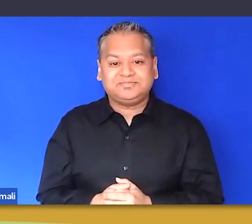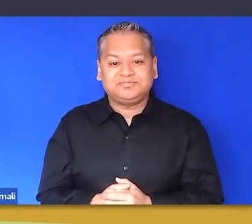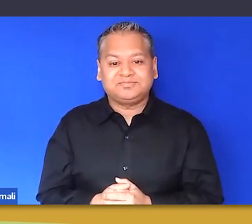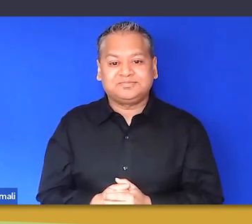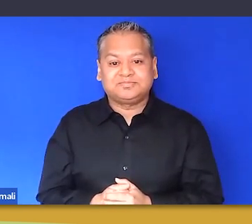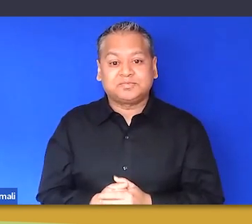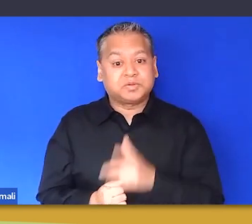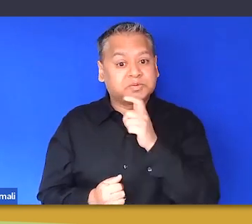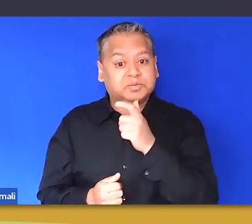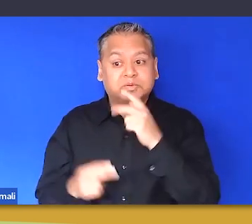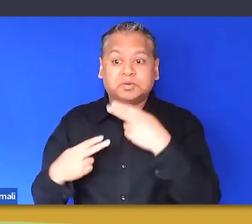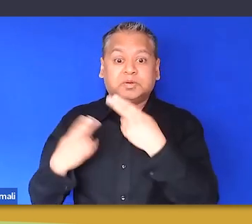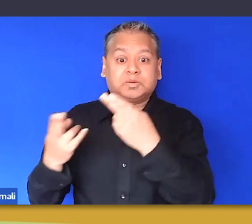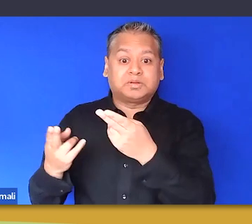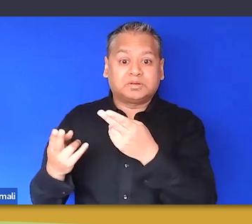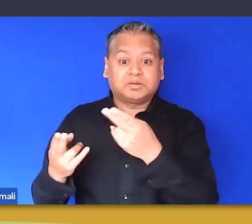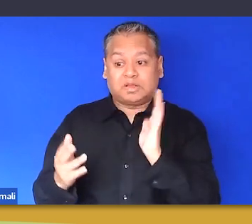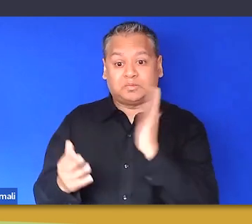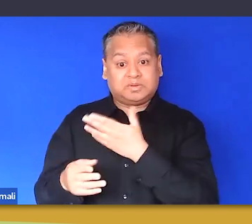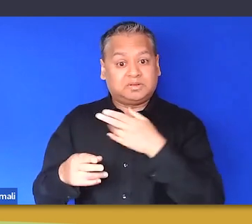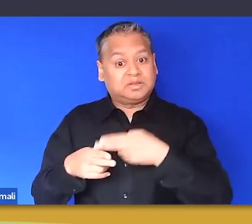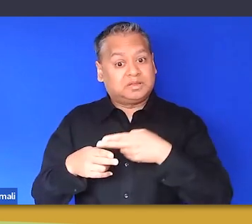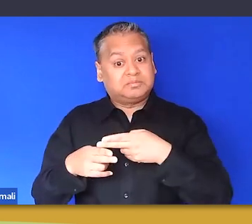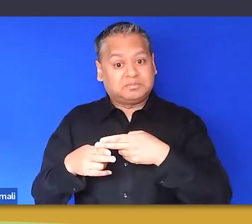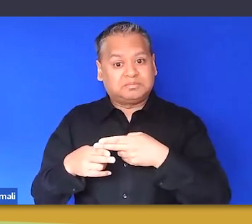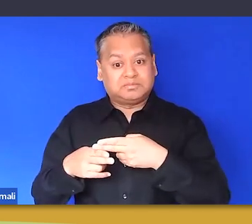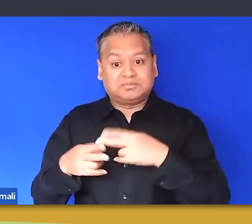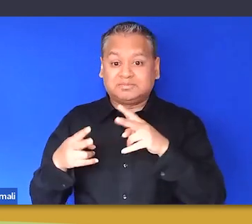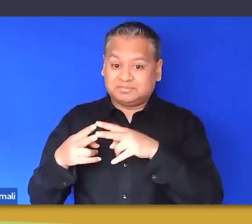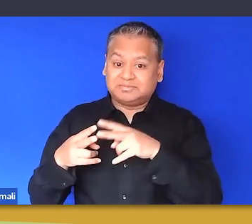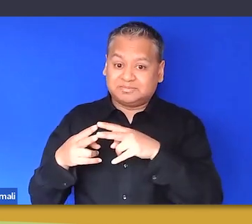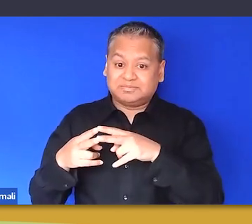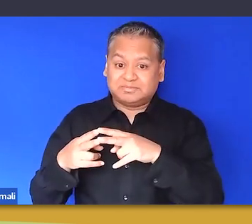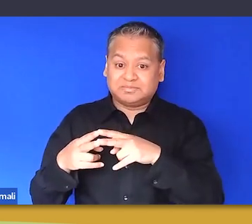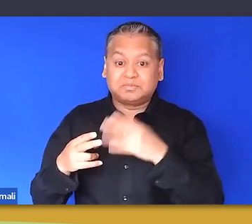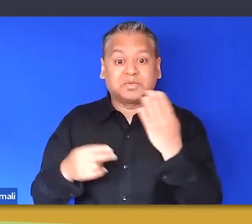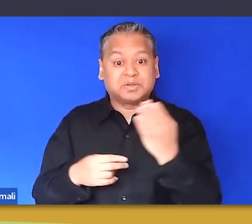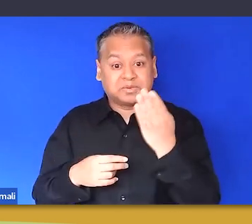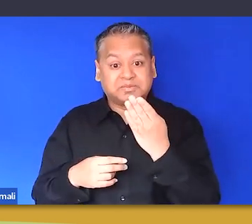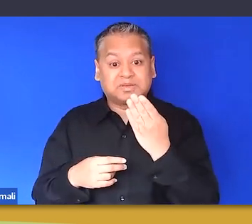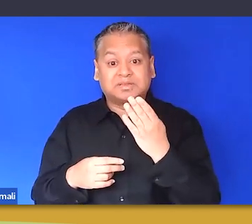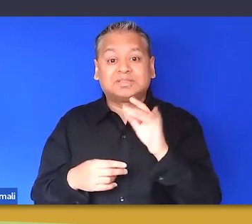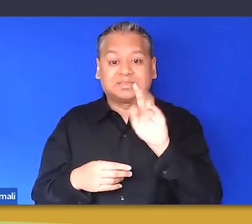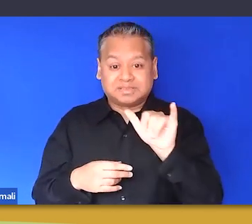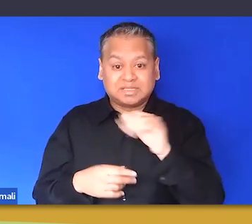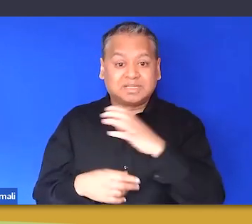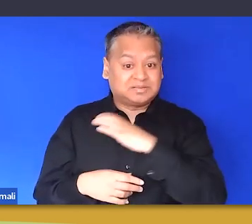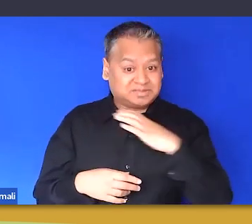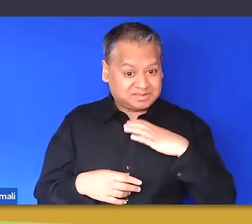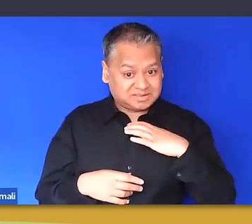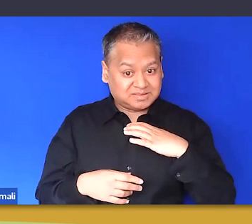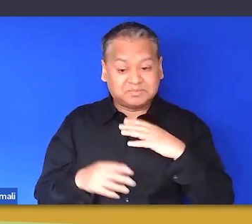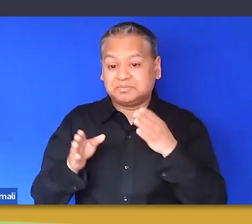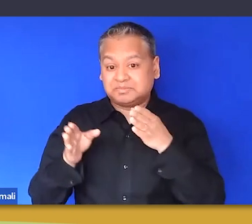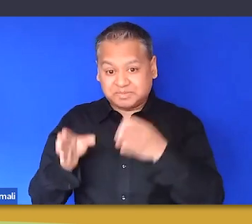like to thank our nominator and our reference, Burnaby City Councillor James Wang, MP Peter Julian. Samway Asians